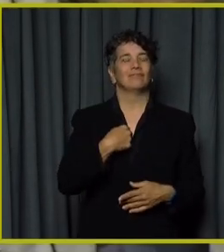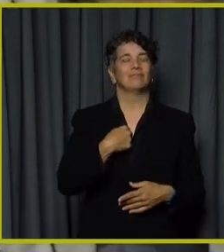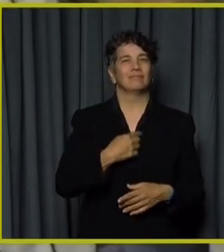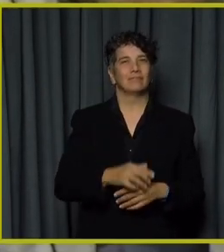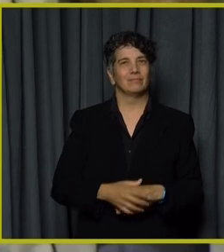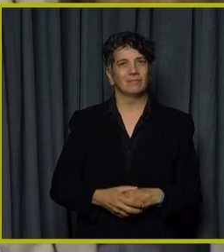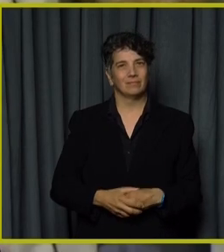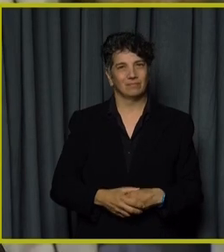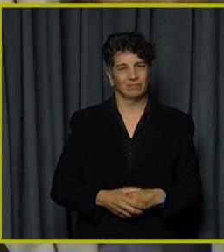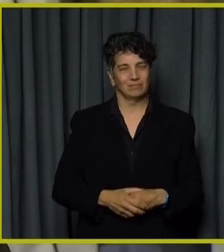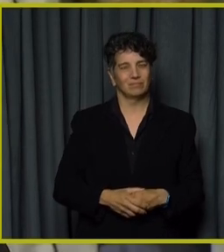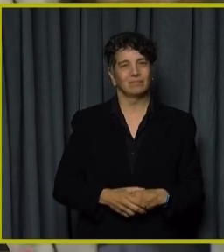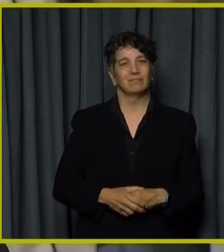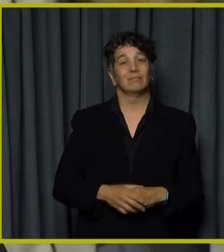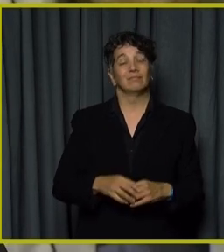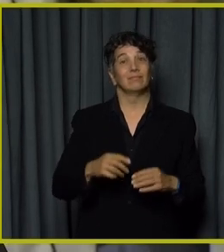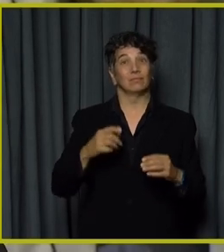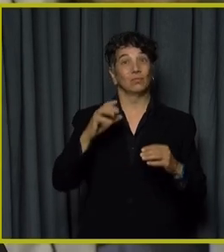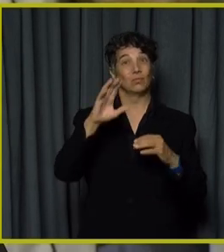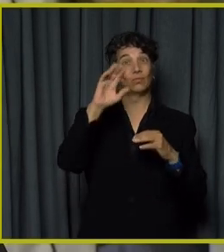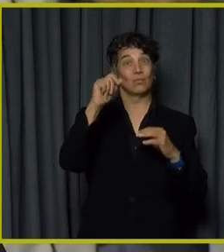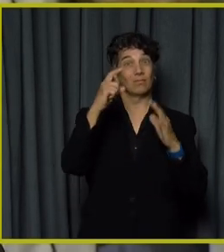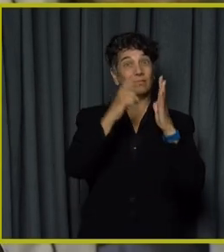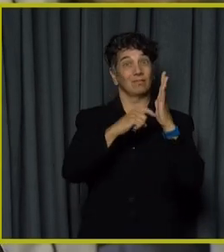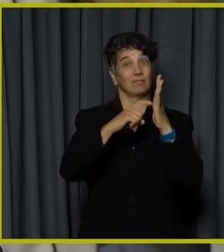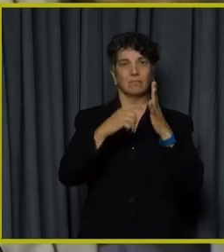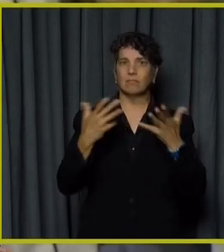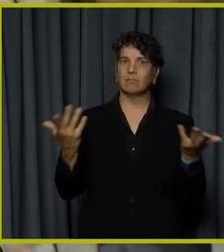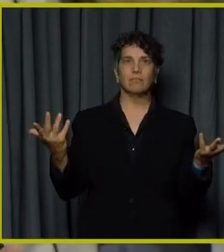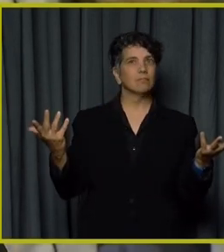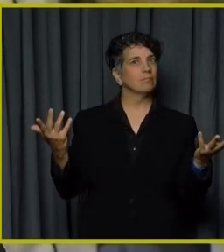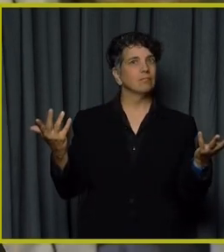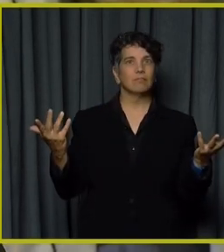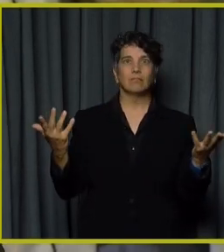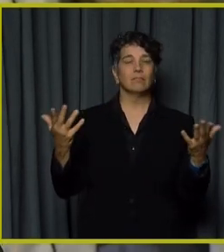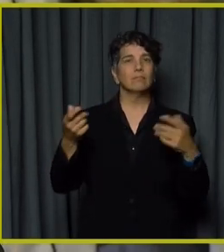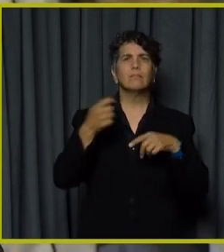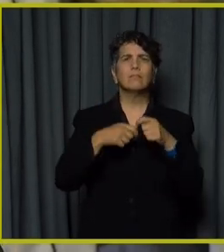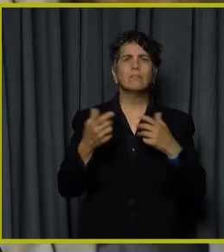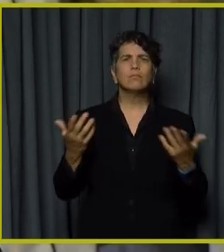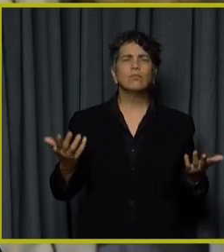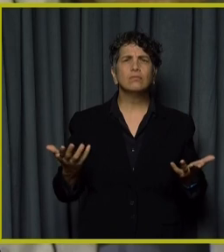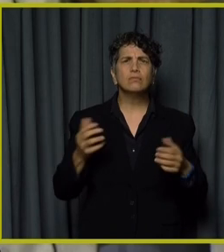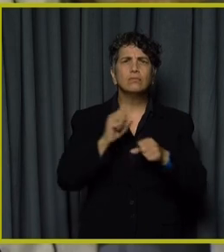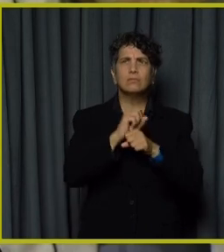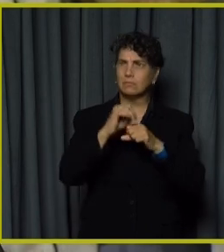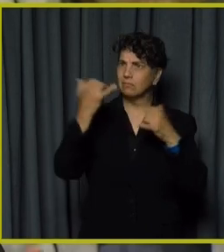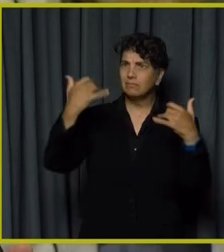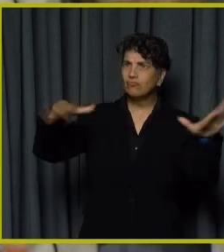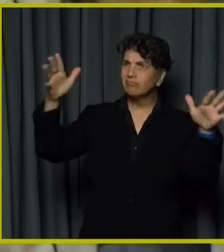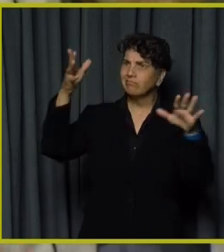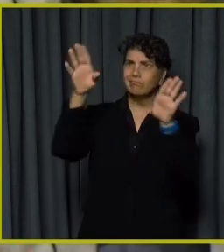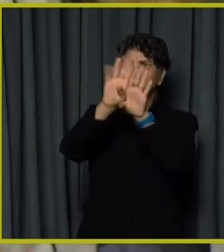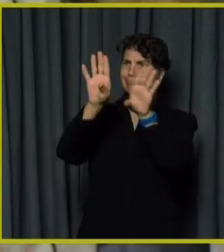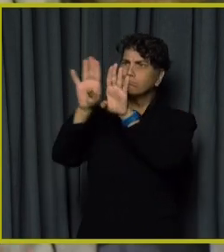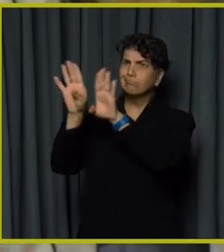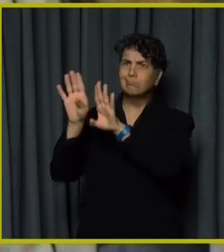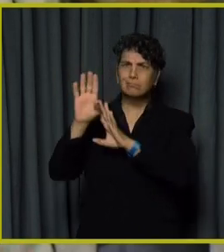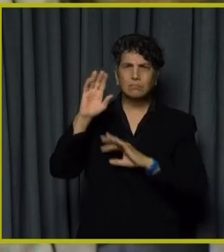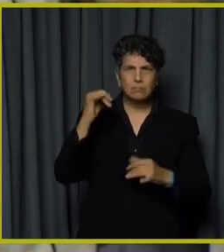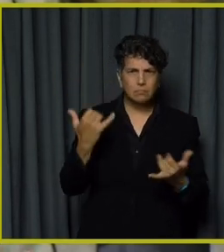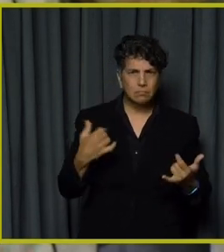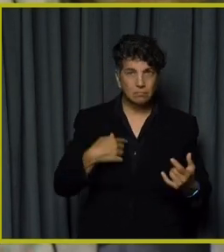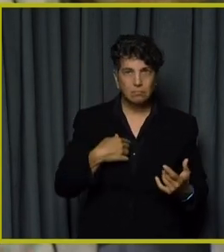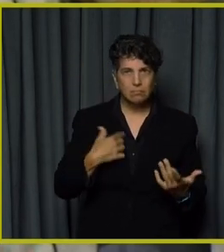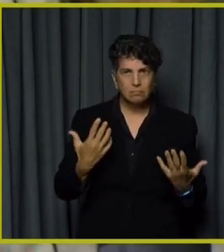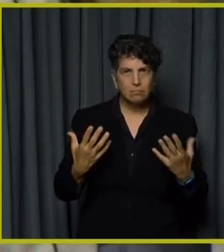have disappeared, nothing's really come in its place, and it's created chronic poverty. Poverty's a generational thing. You